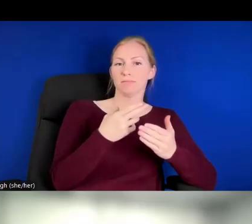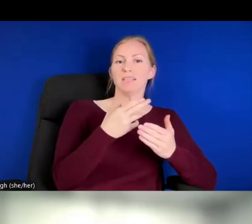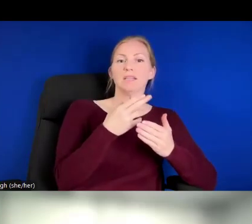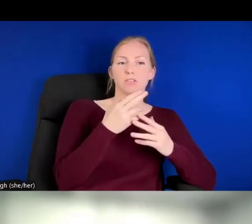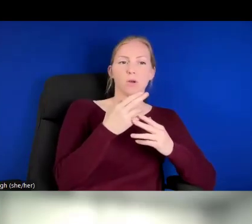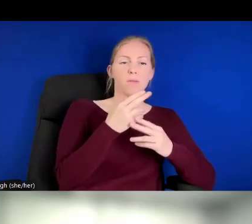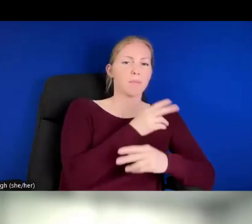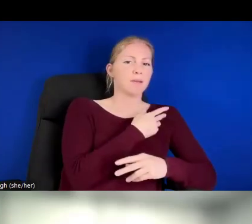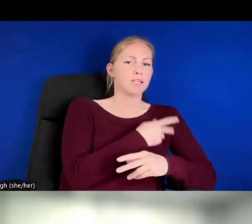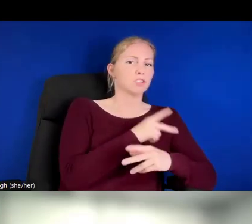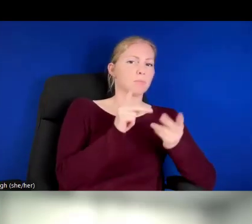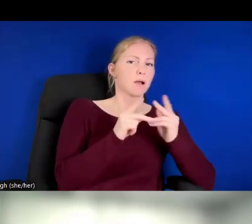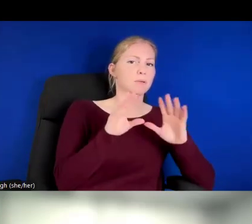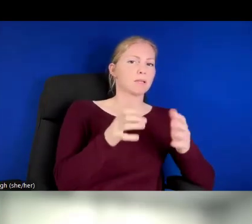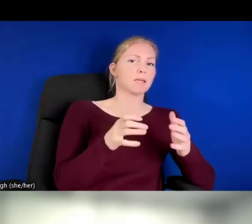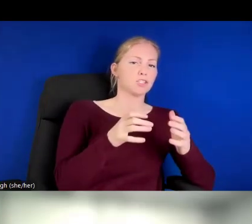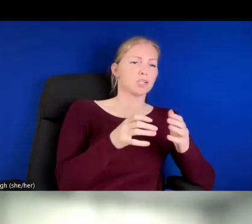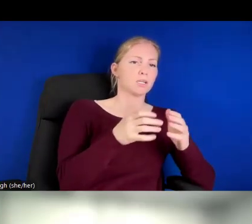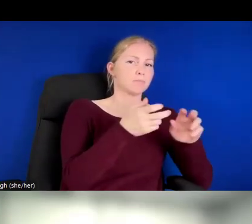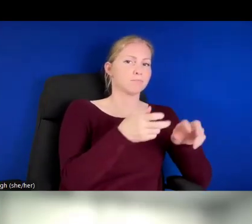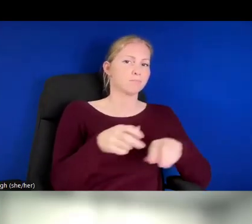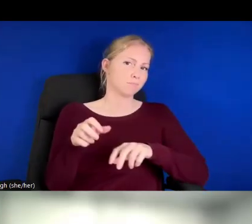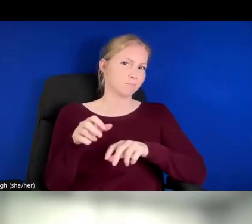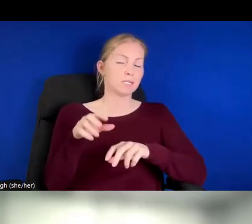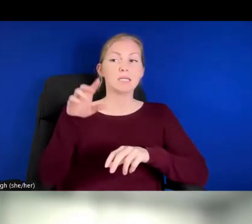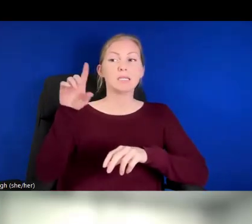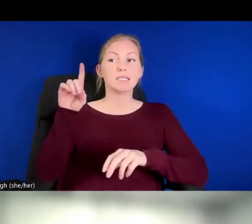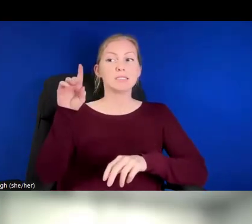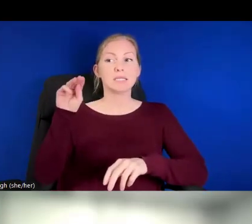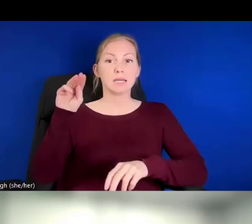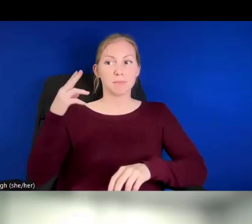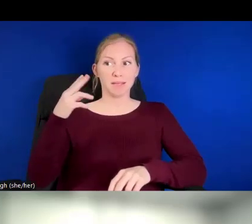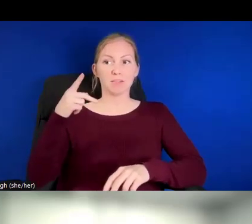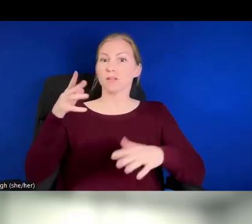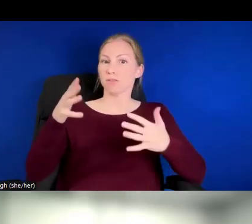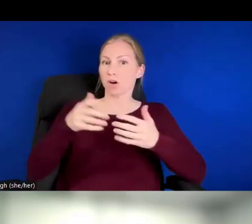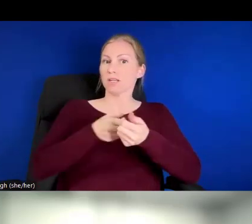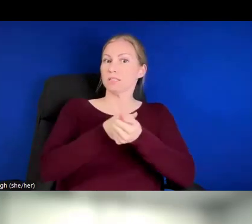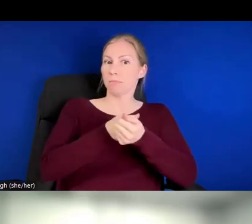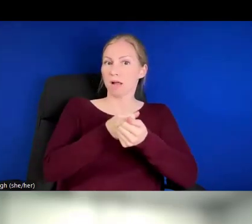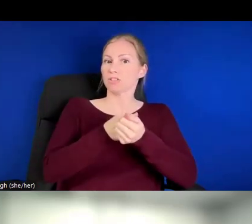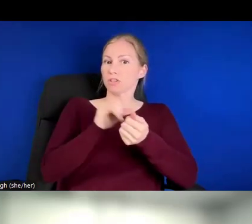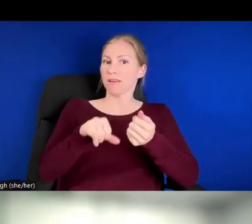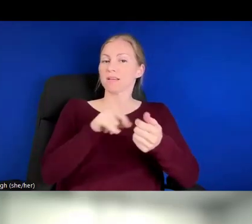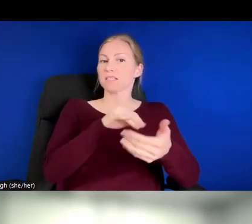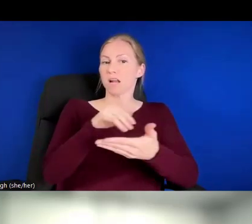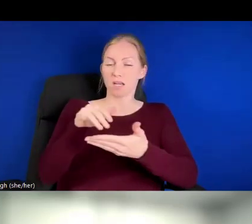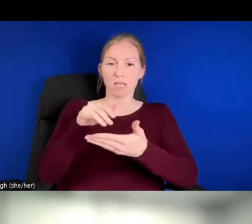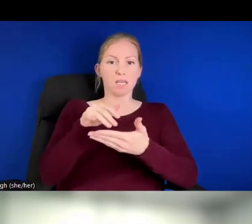population. The Department of Mental Health has sponsored that study.